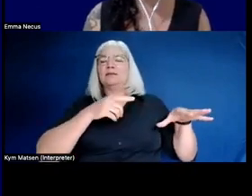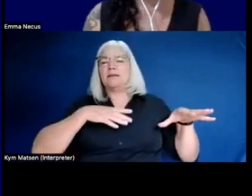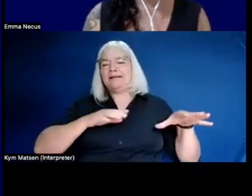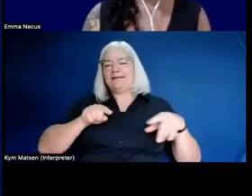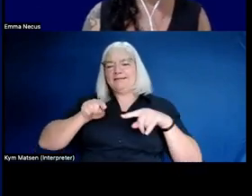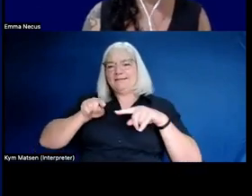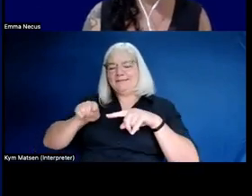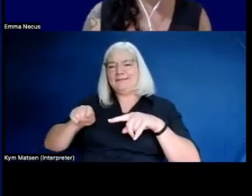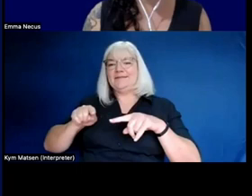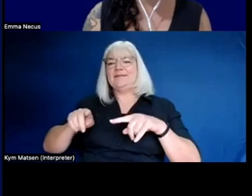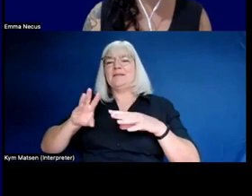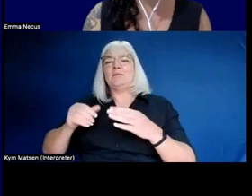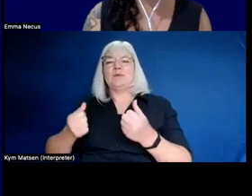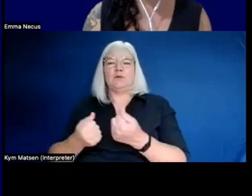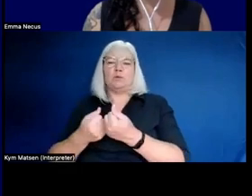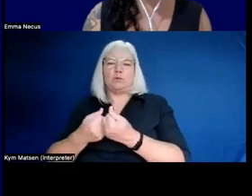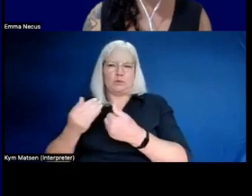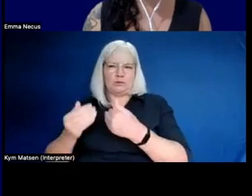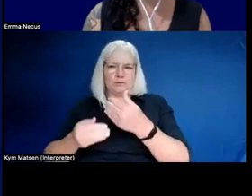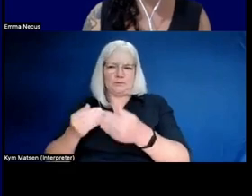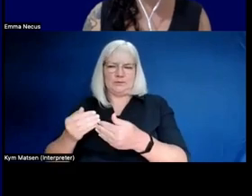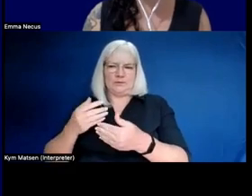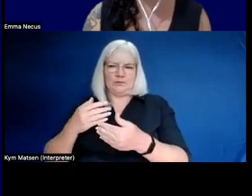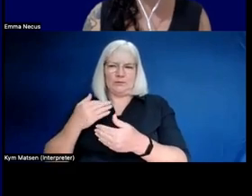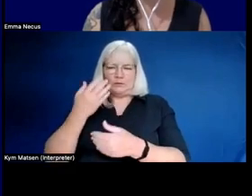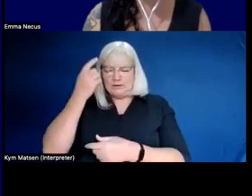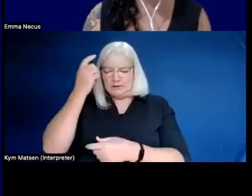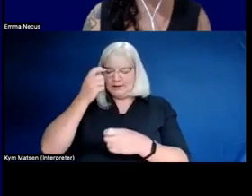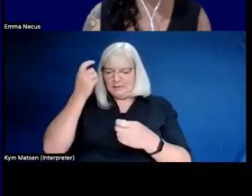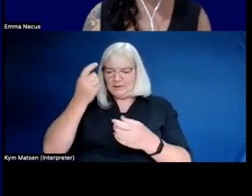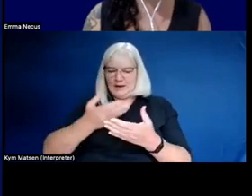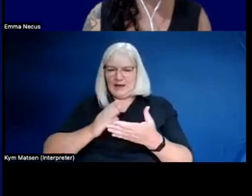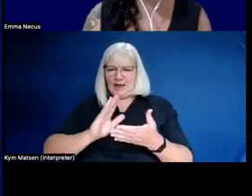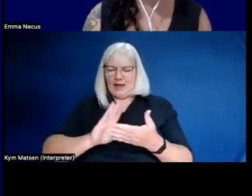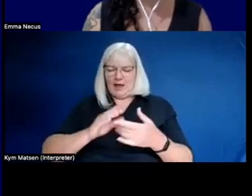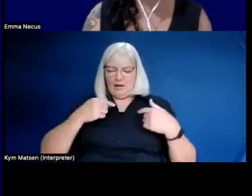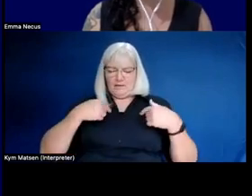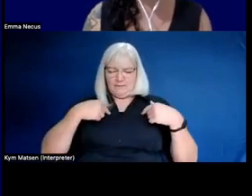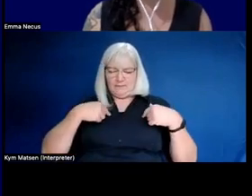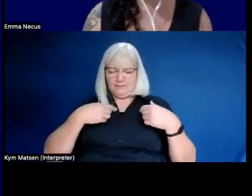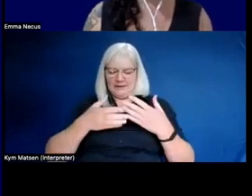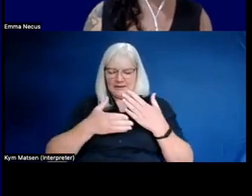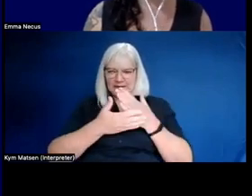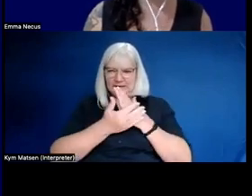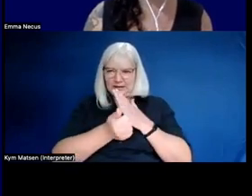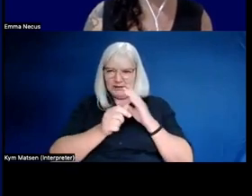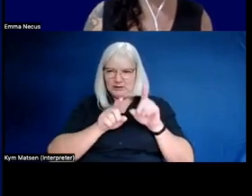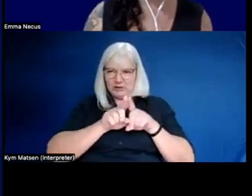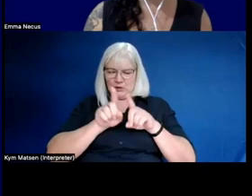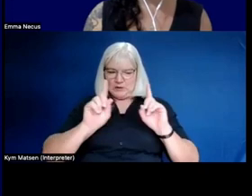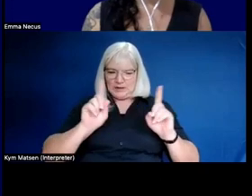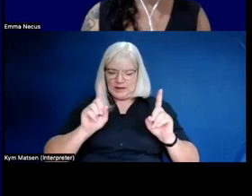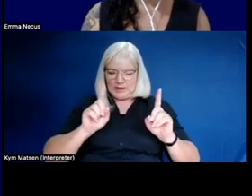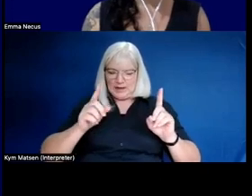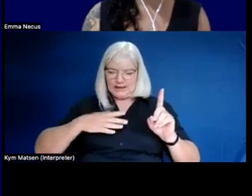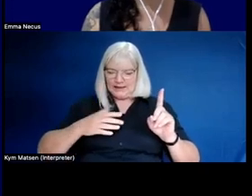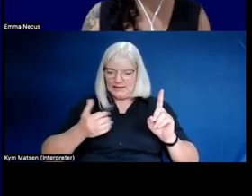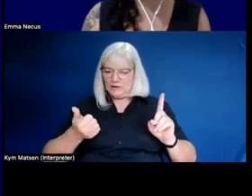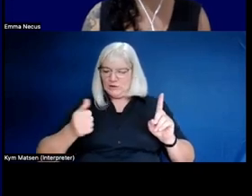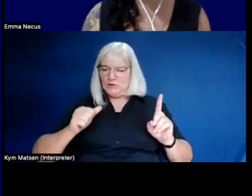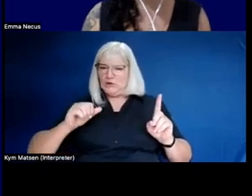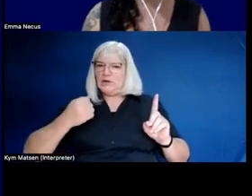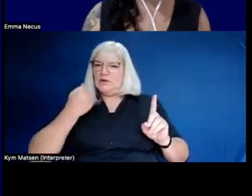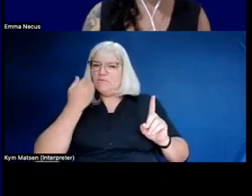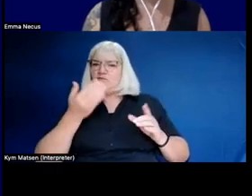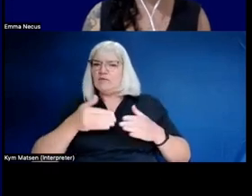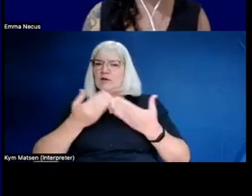process. So always consider that as well. How am I going to take the skills I've learned today and put them in my everyday life? There are